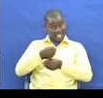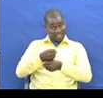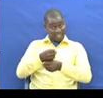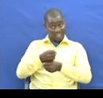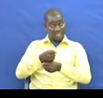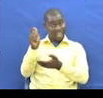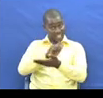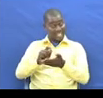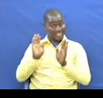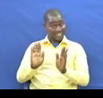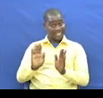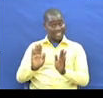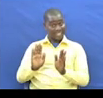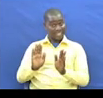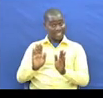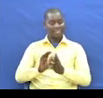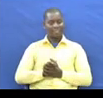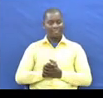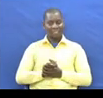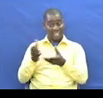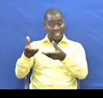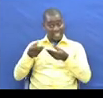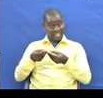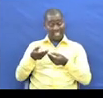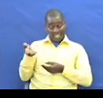of this. So this is your activity. Have you taken it?